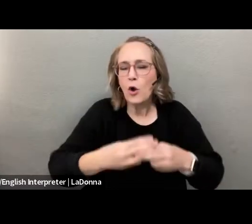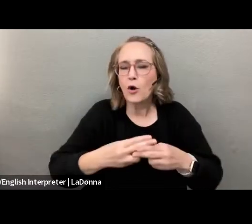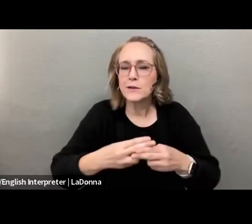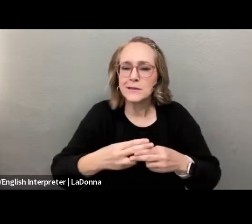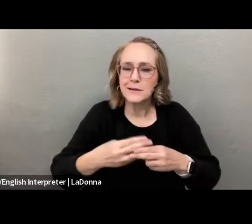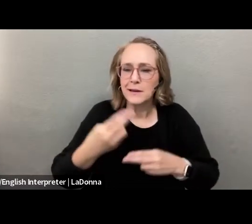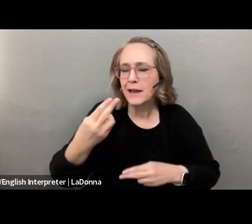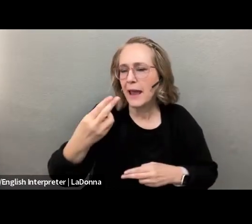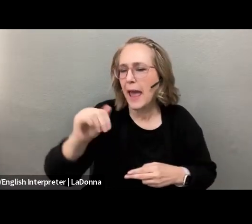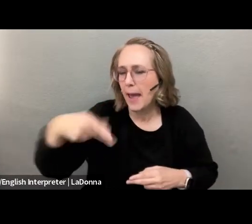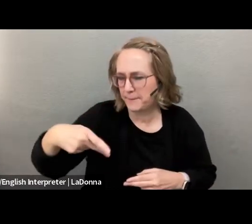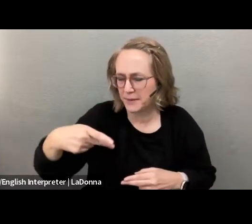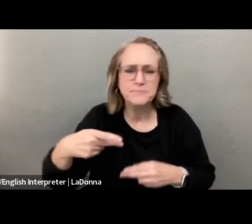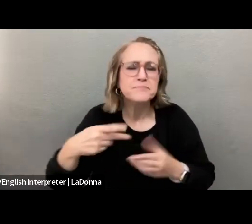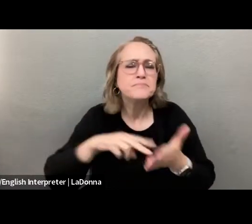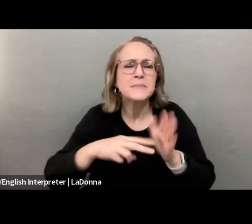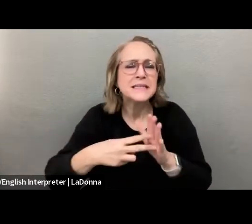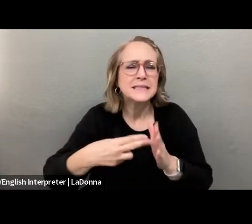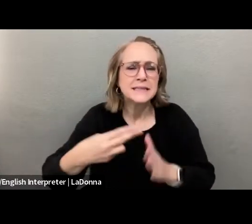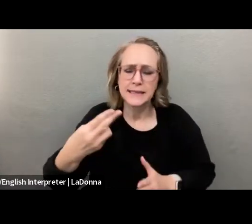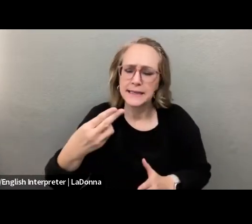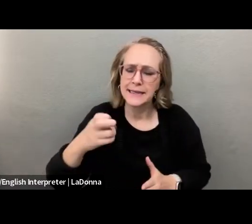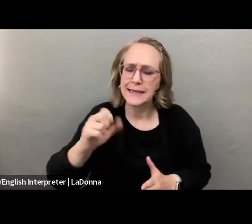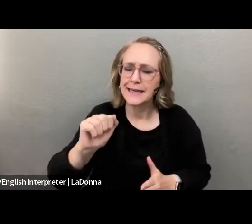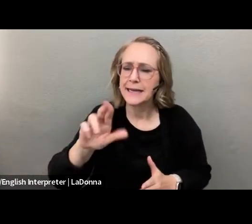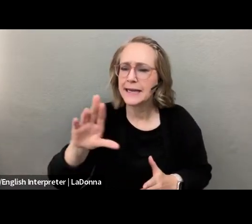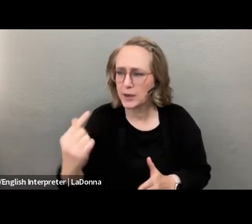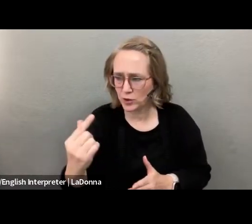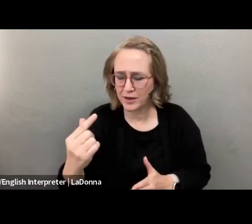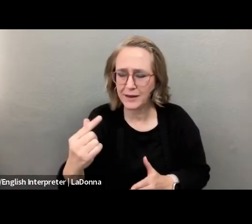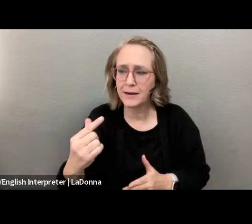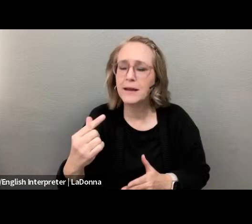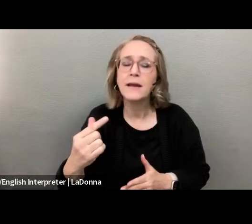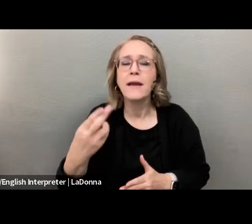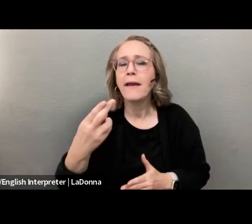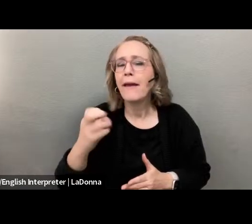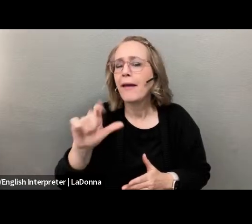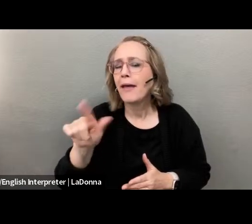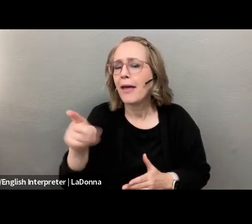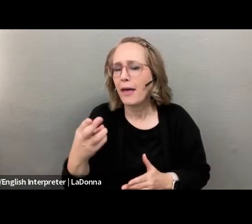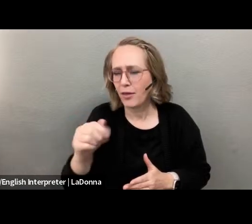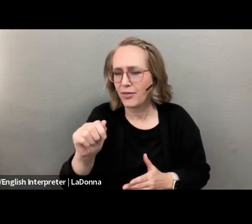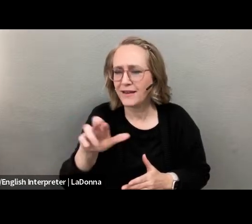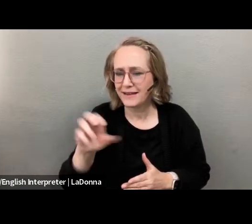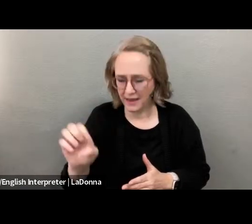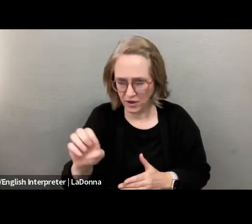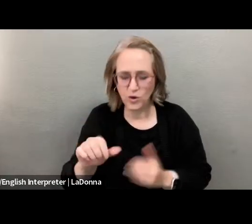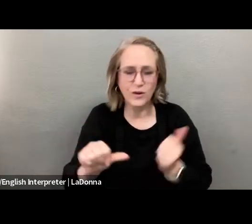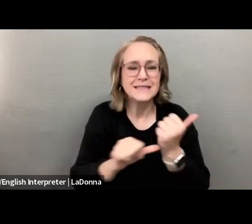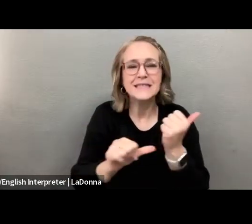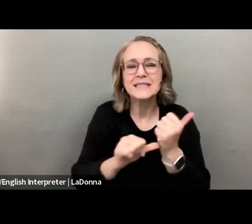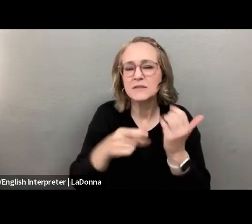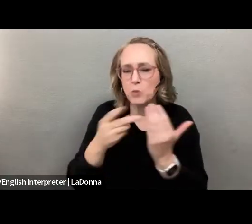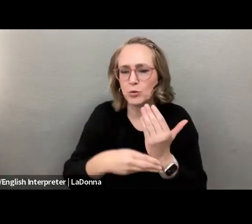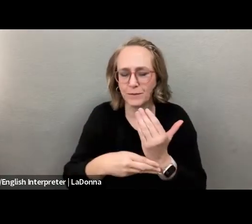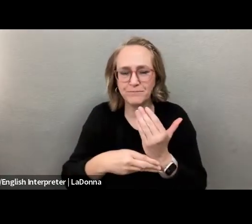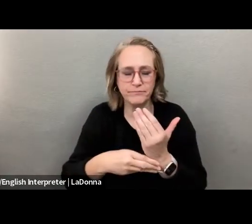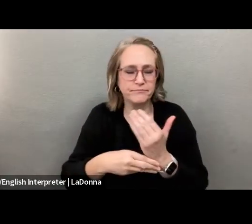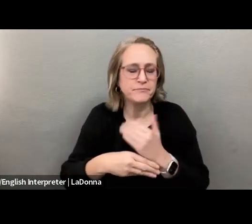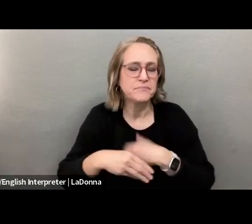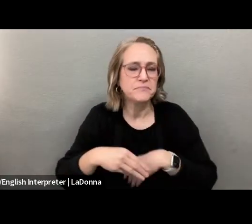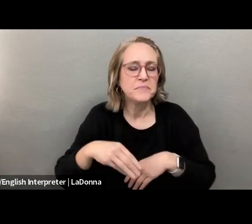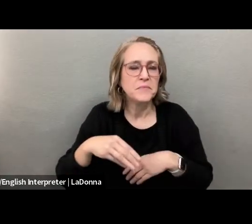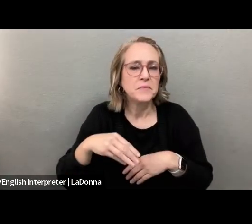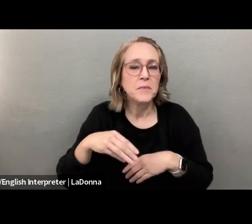it HAP. And this is a partnership that we have with ASU, NAU up